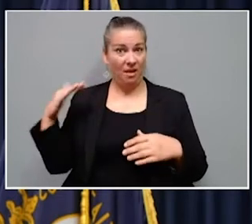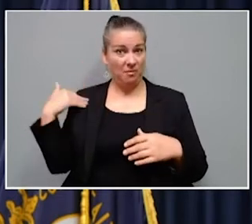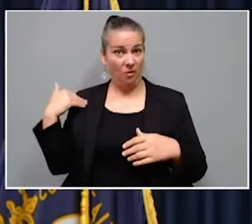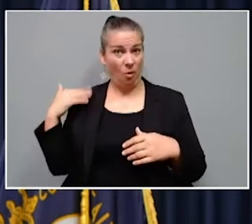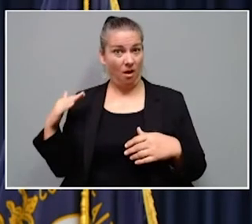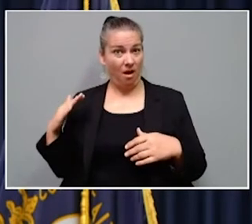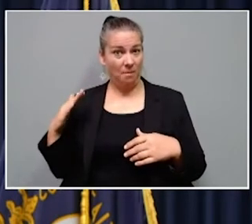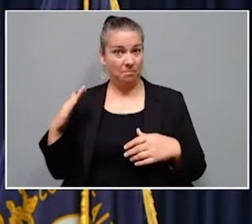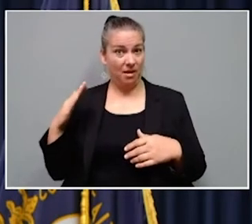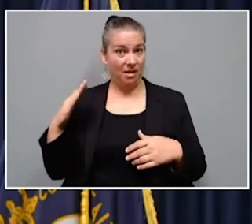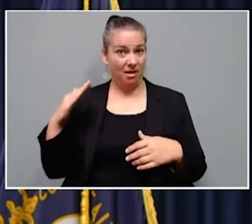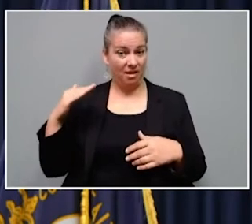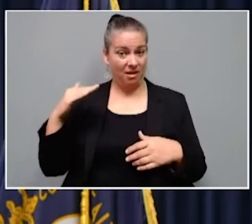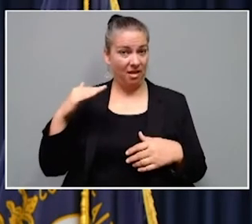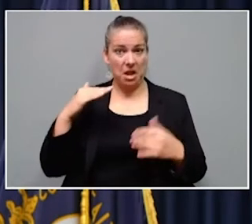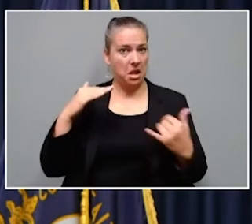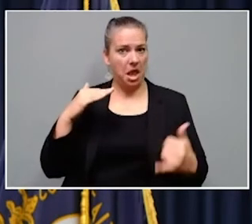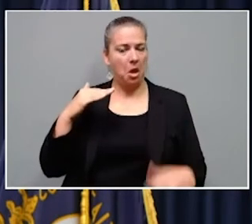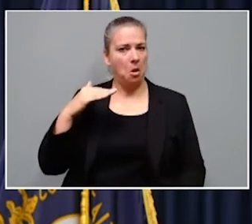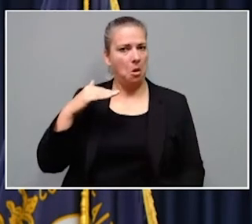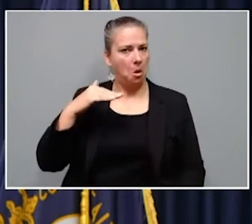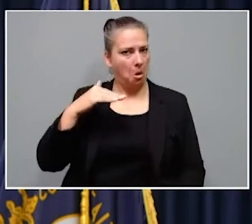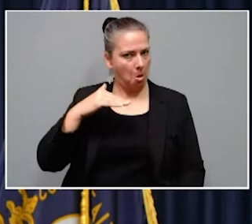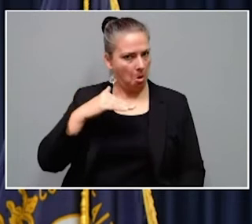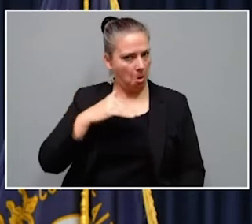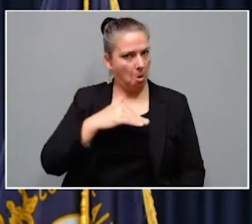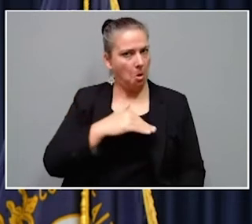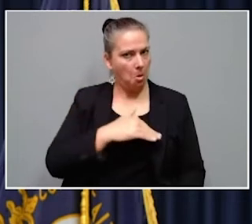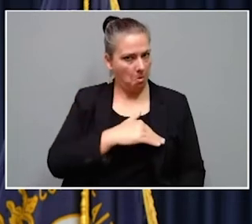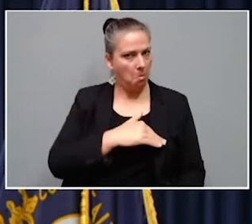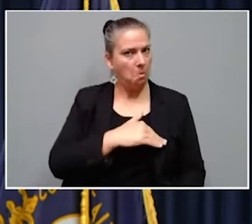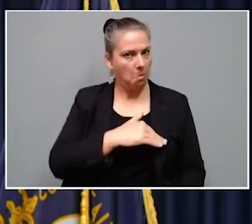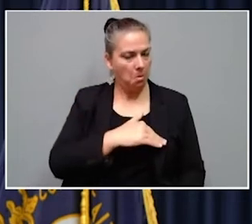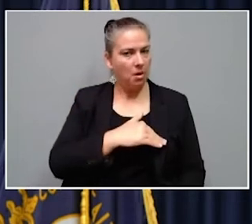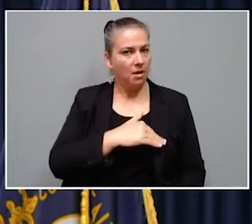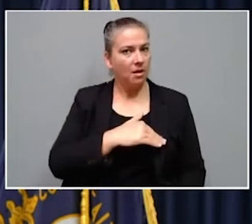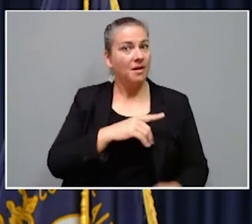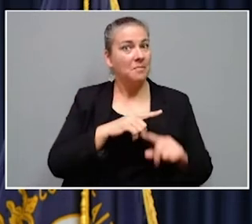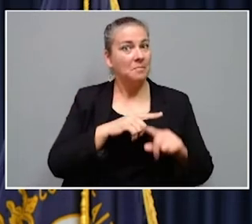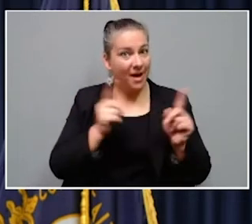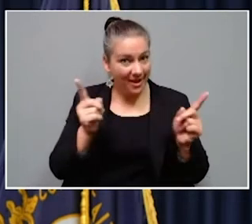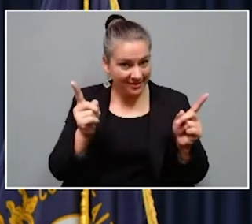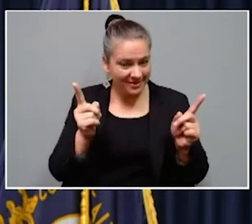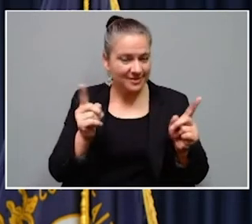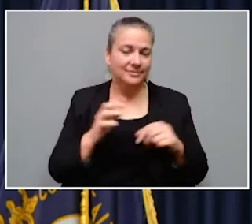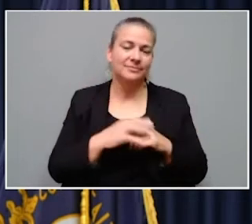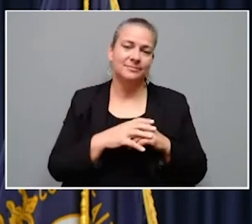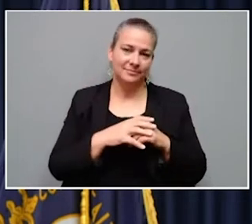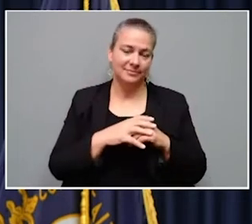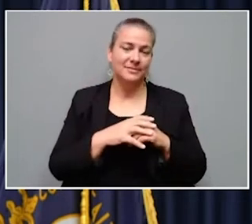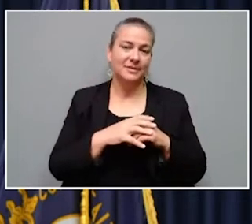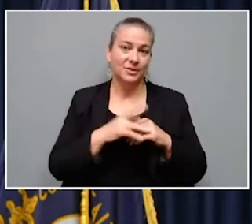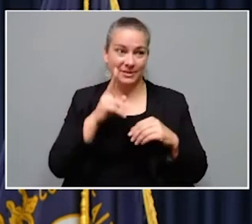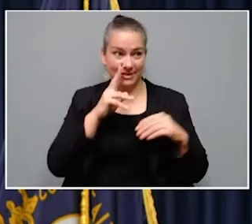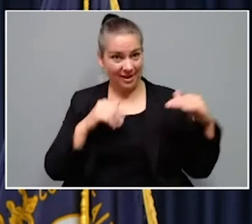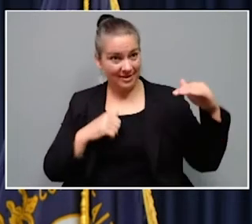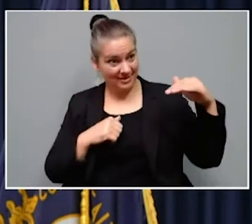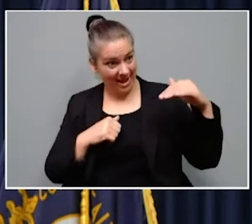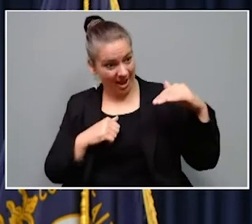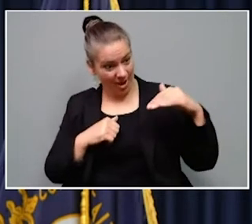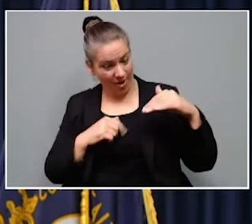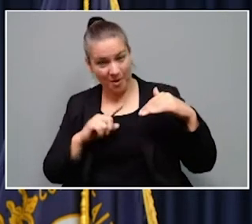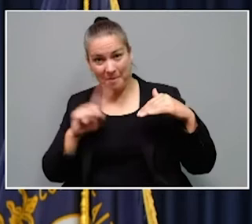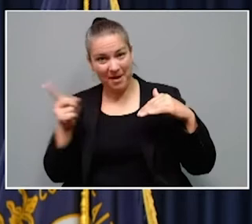optimism. But our deaths, which trail cases and hospitalizations, ICUs and ventilators,